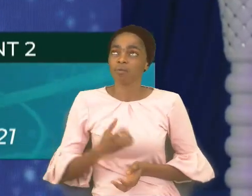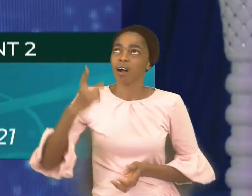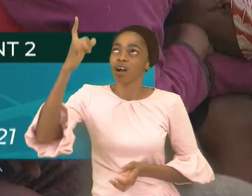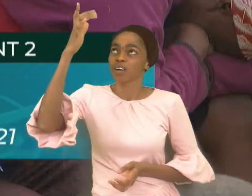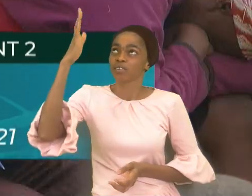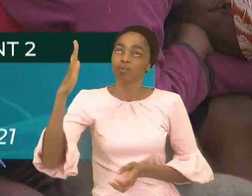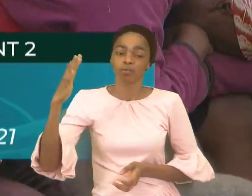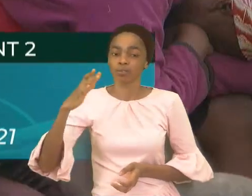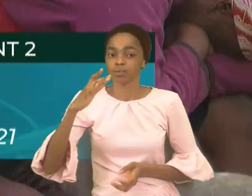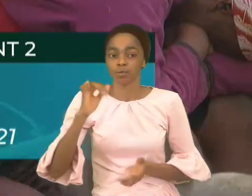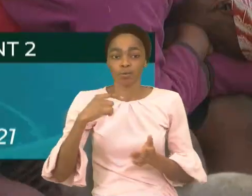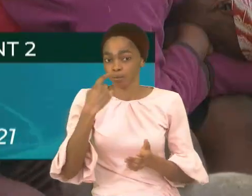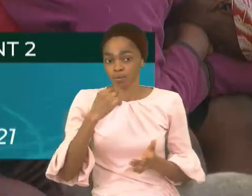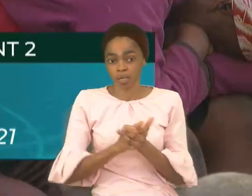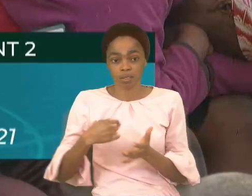will deliver you.